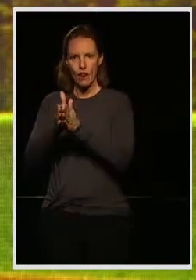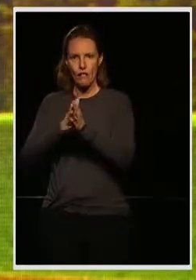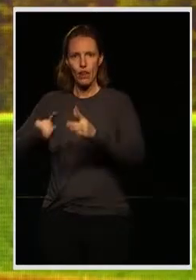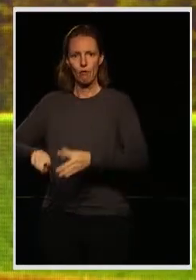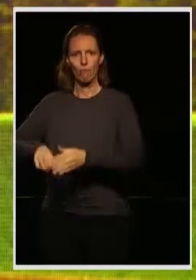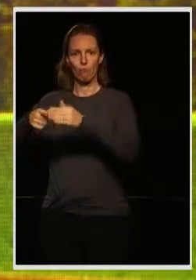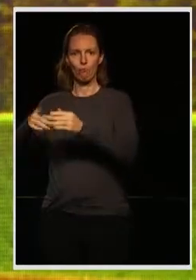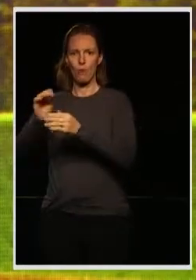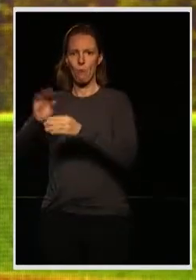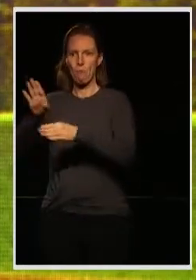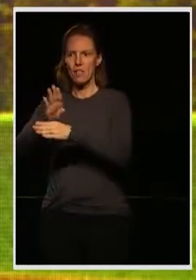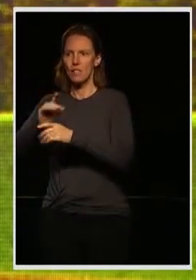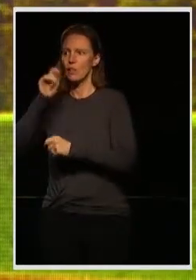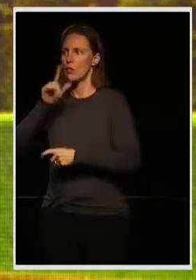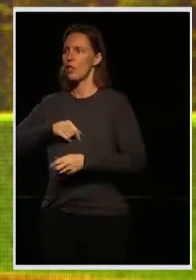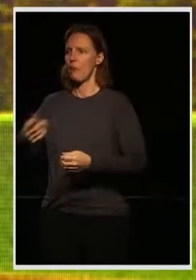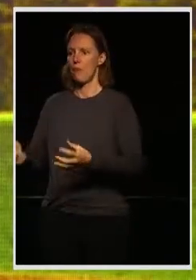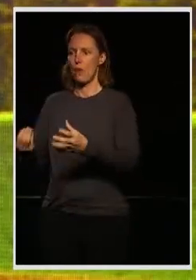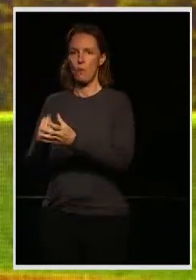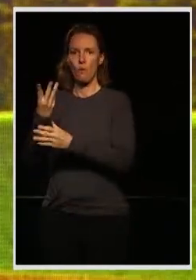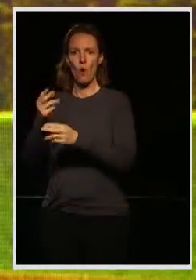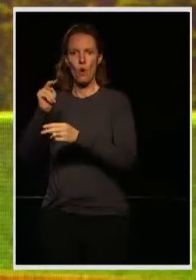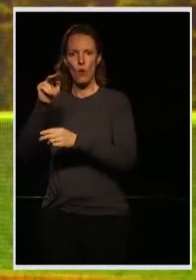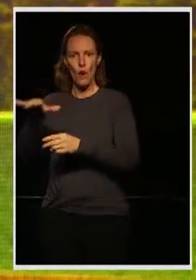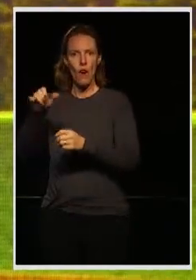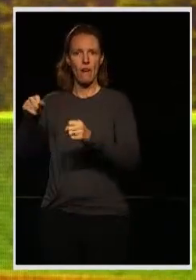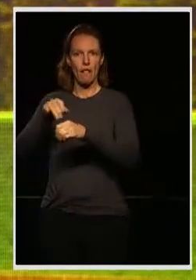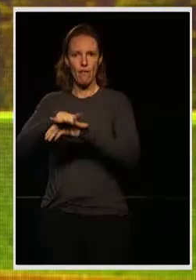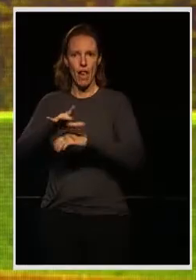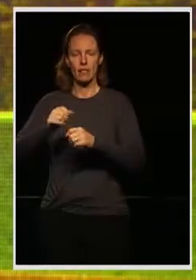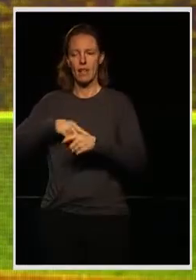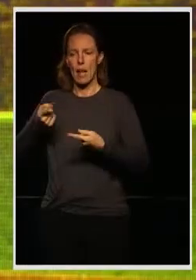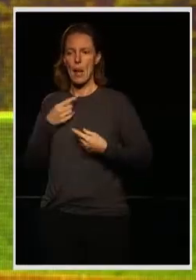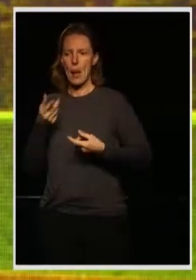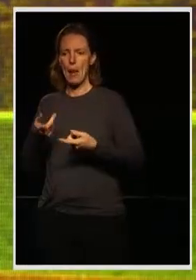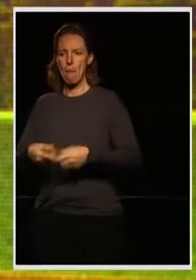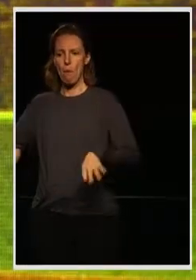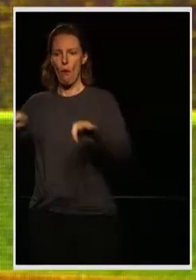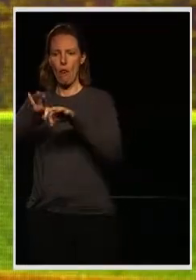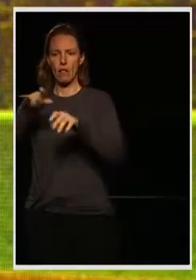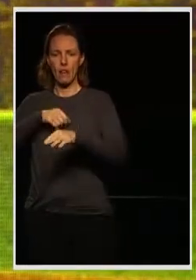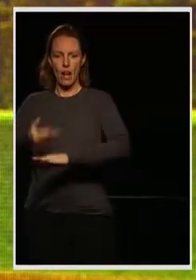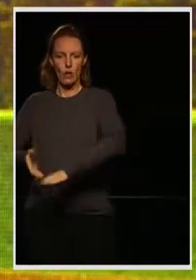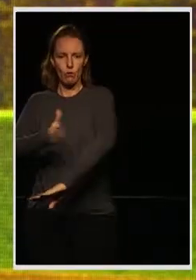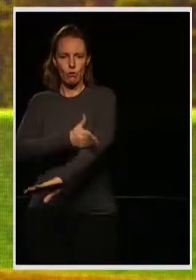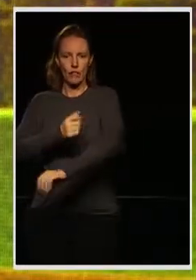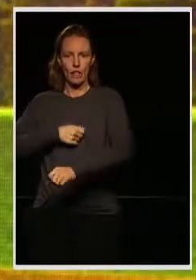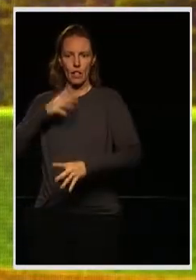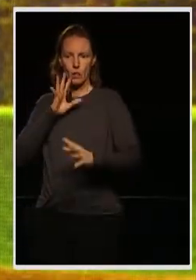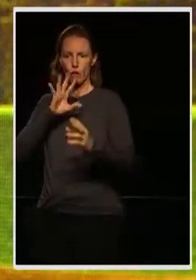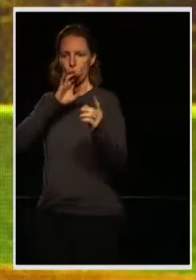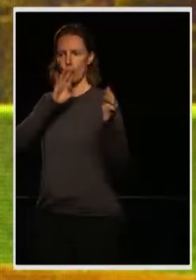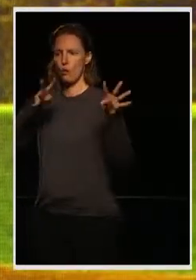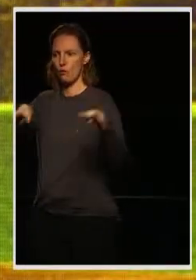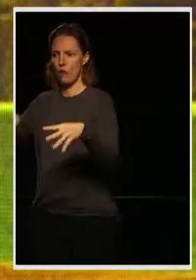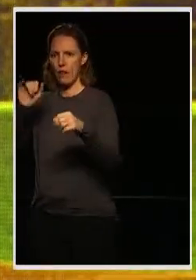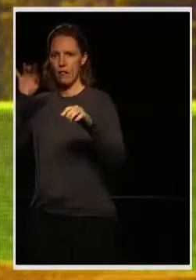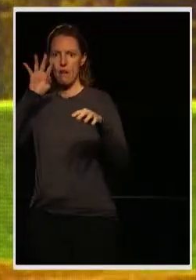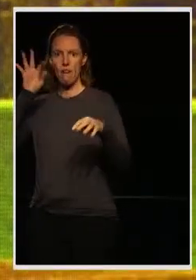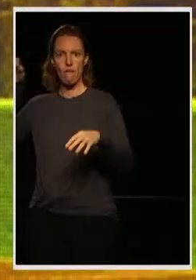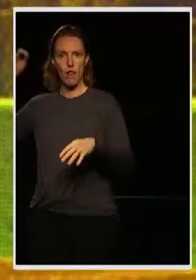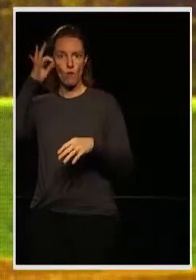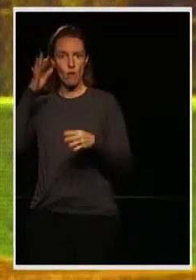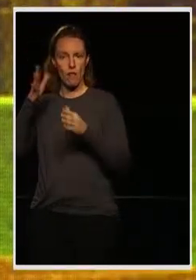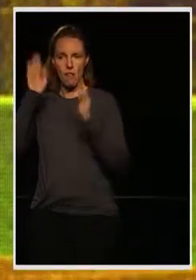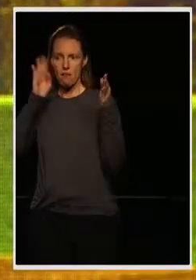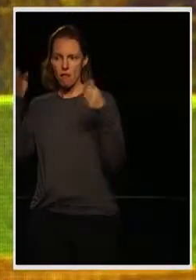York effect. Important economic development outcomes, and increasingly an ability to attract federal attention and support for